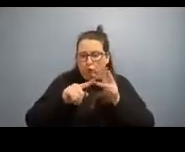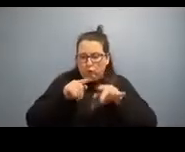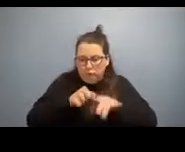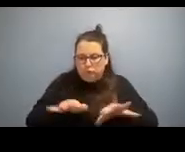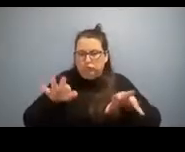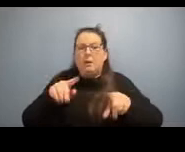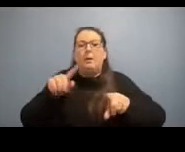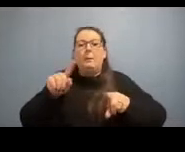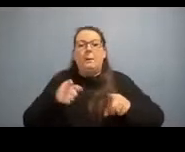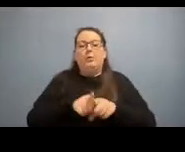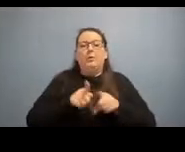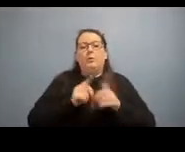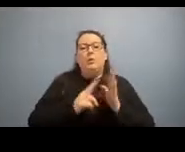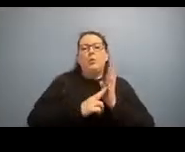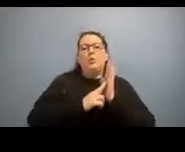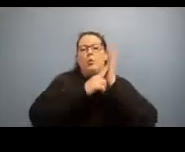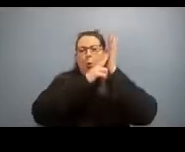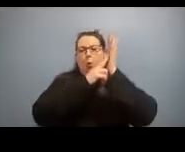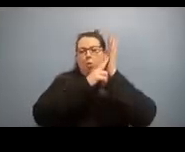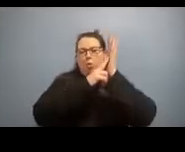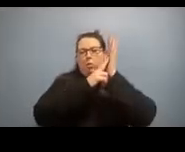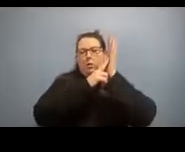northern suburbs,